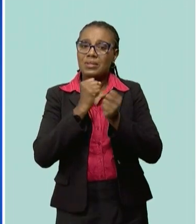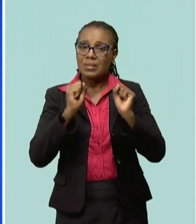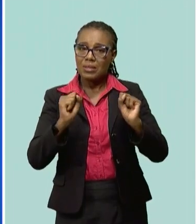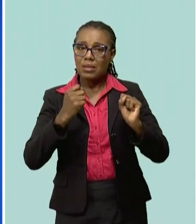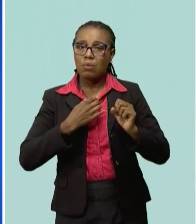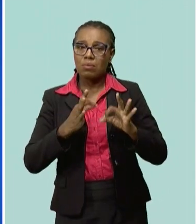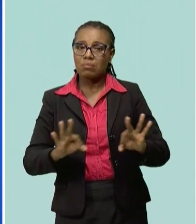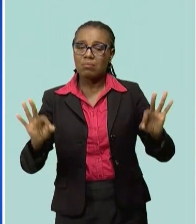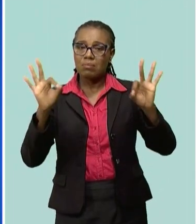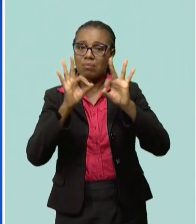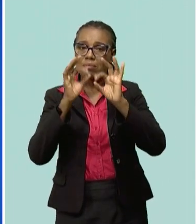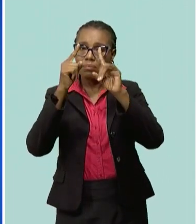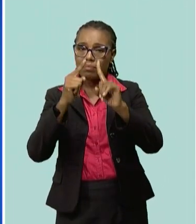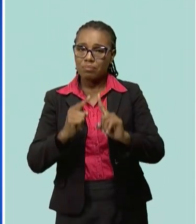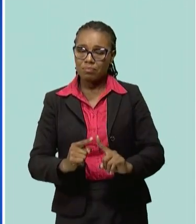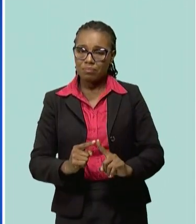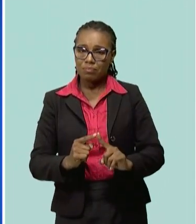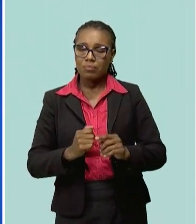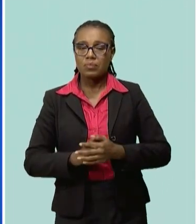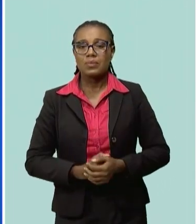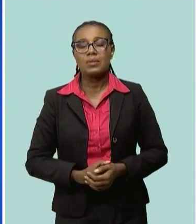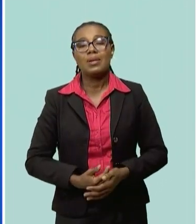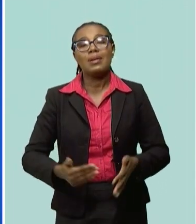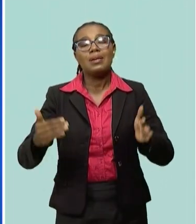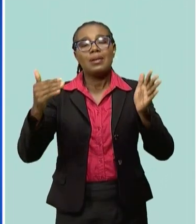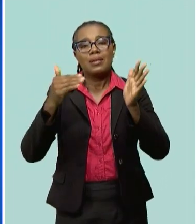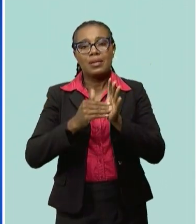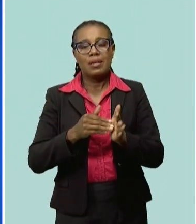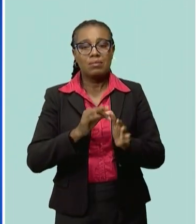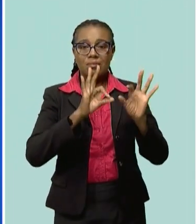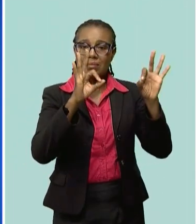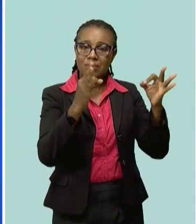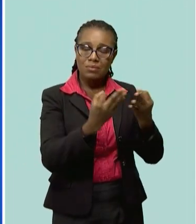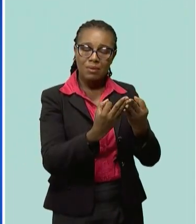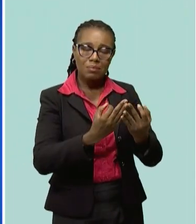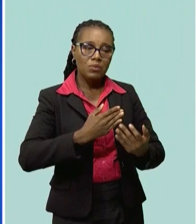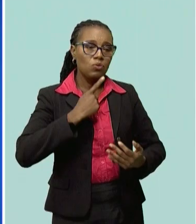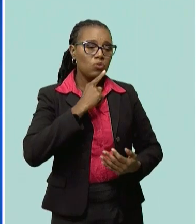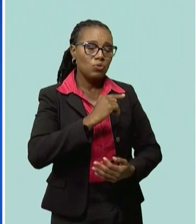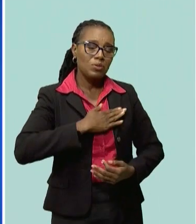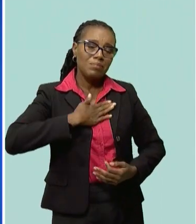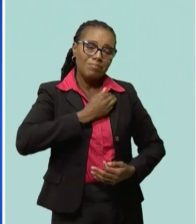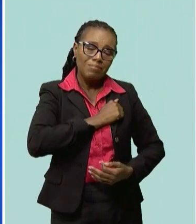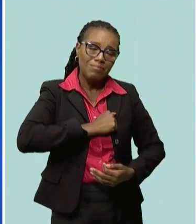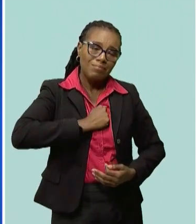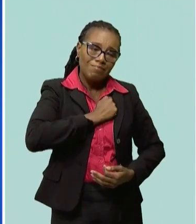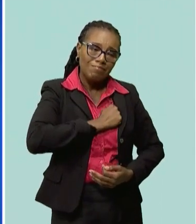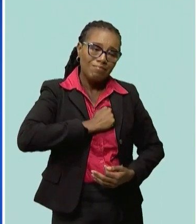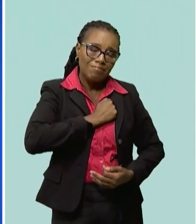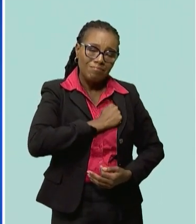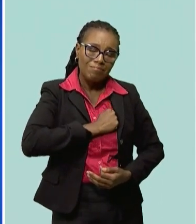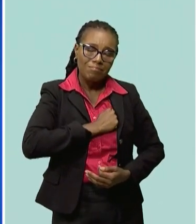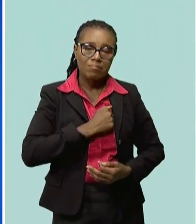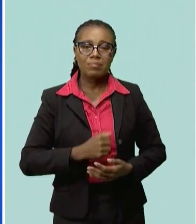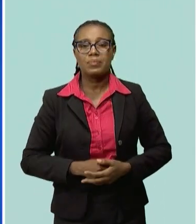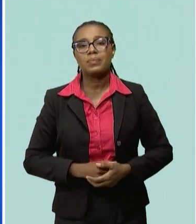core values. Again, we express sincere condolences to the family of the